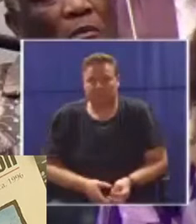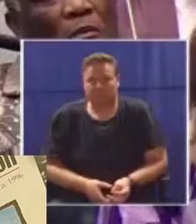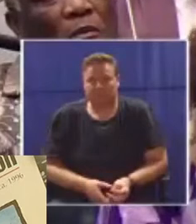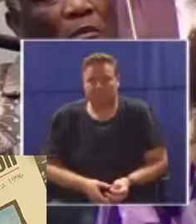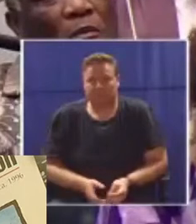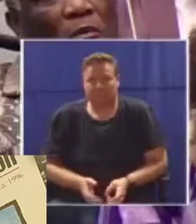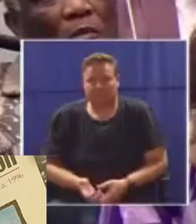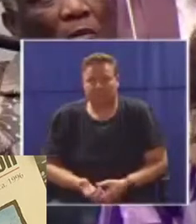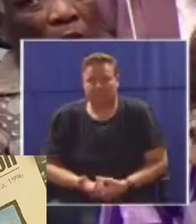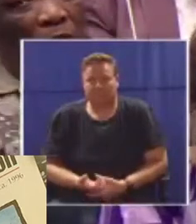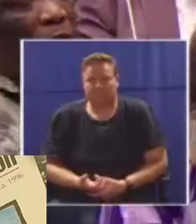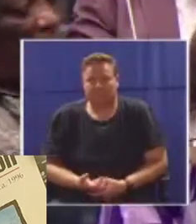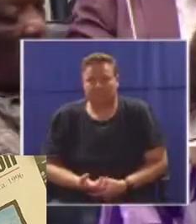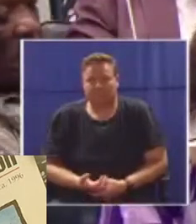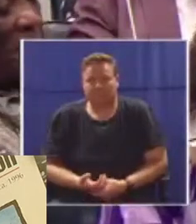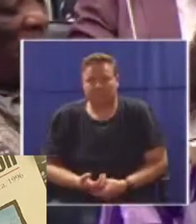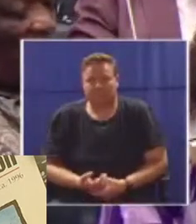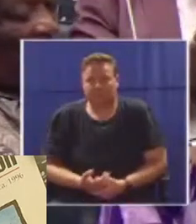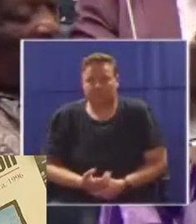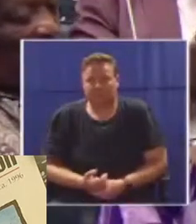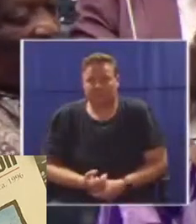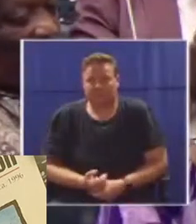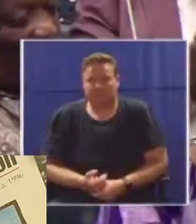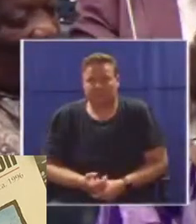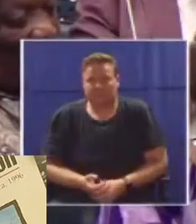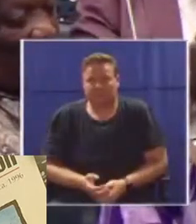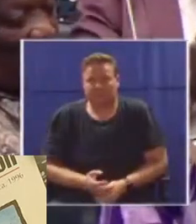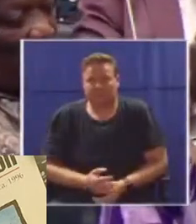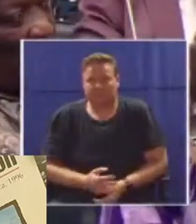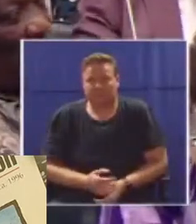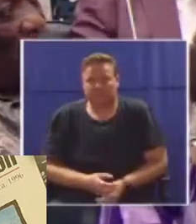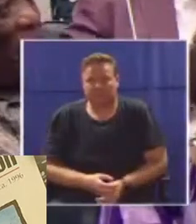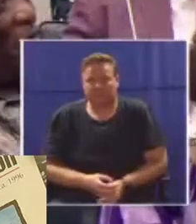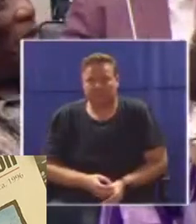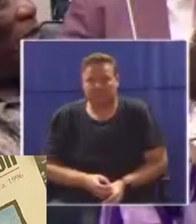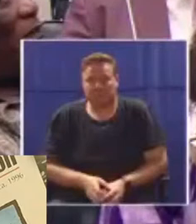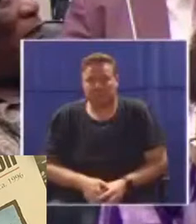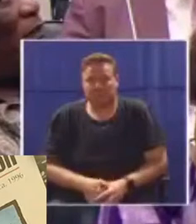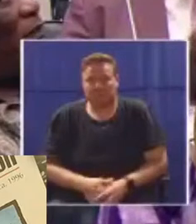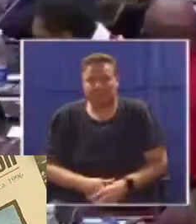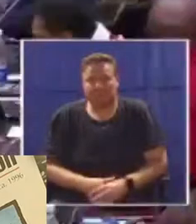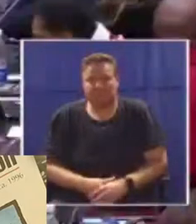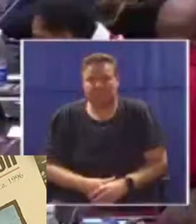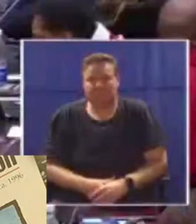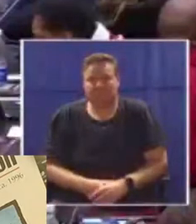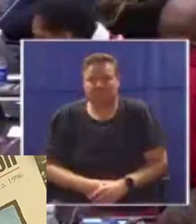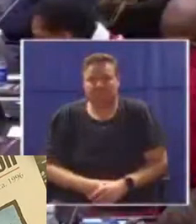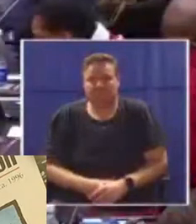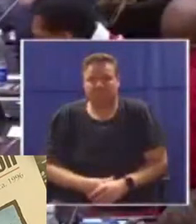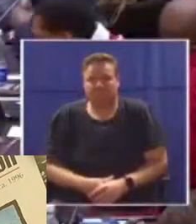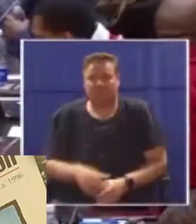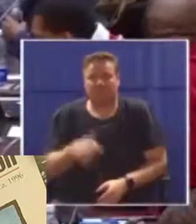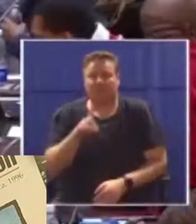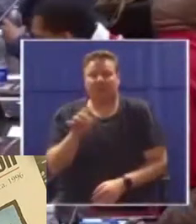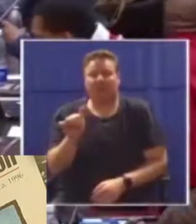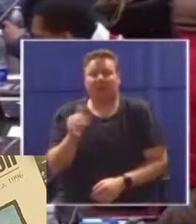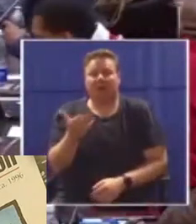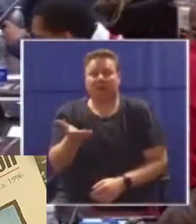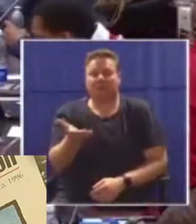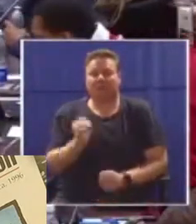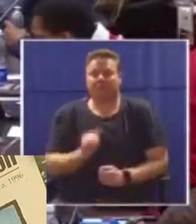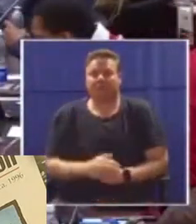Siyalisekela lesishukumiso sa Sale motion. The DA.